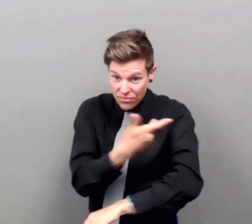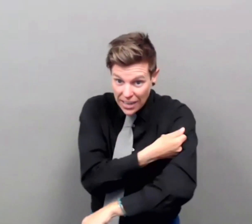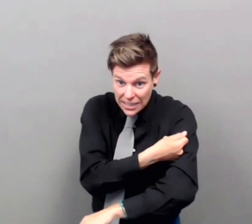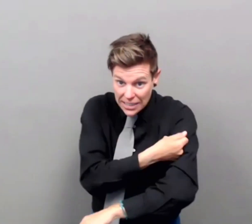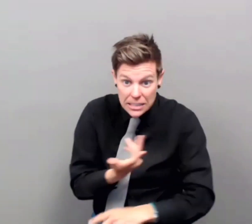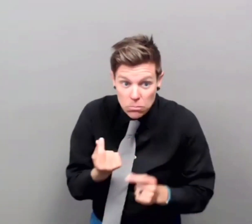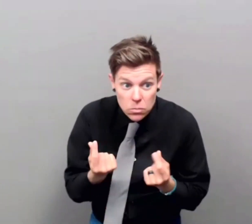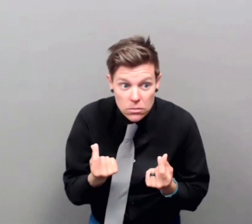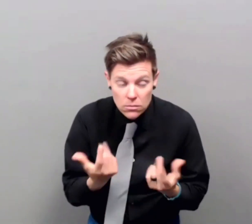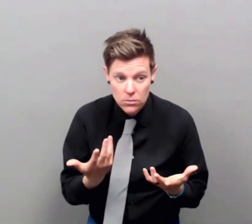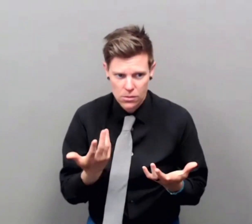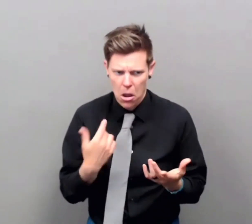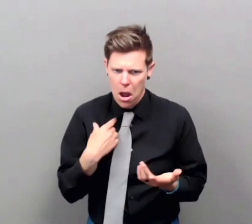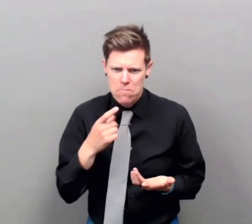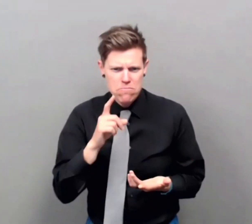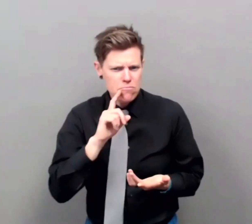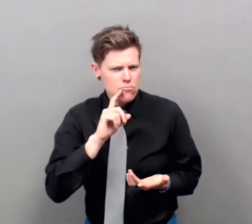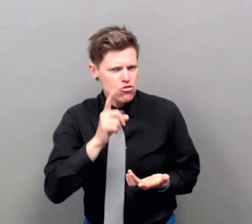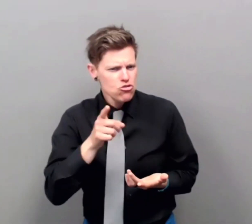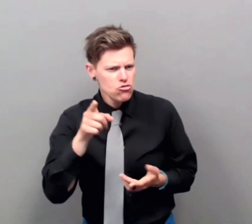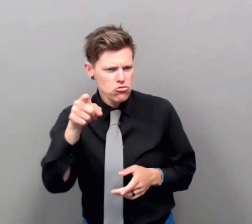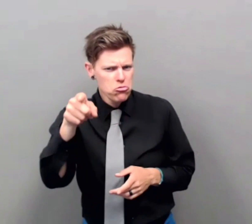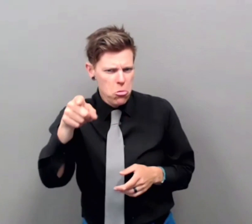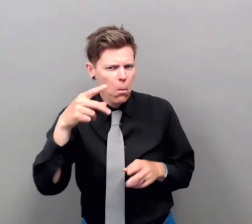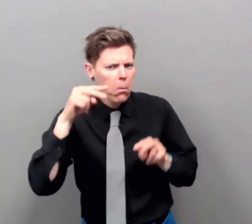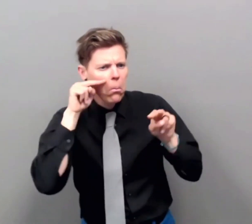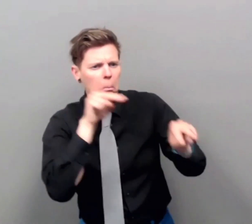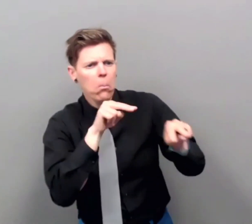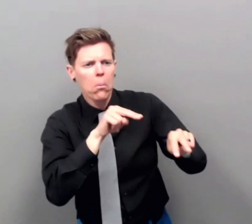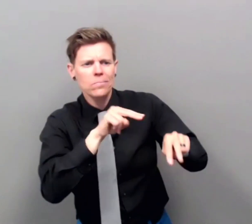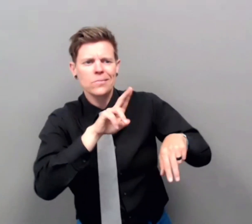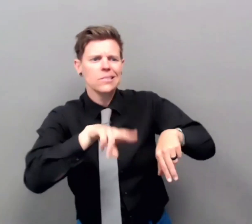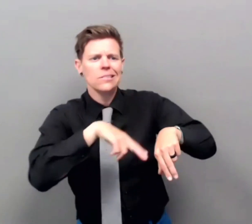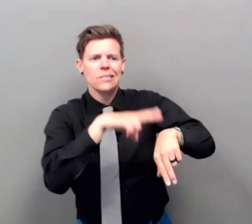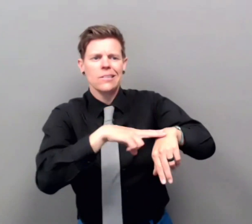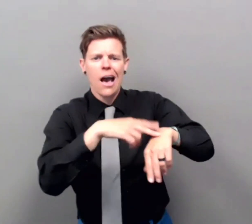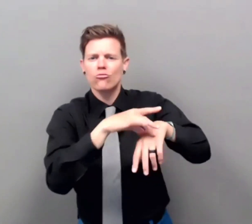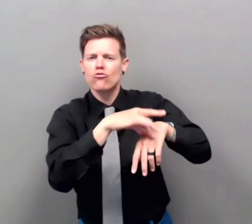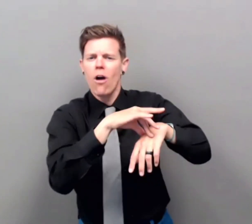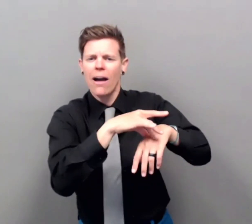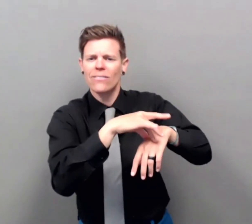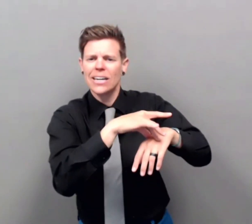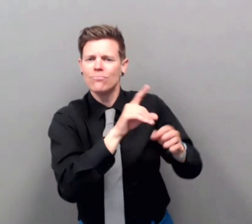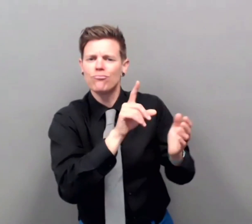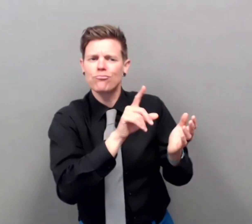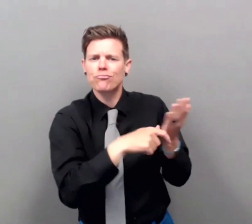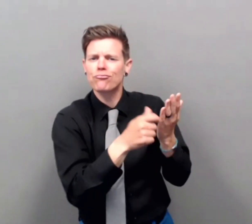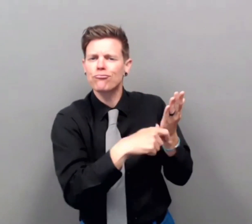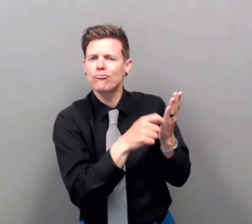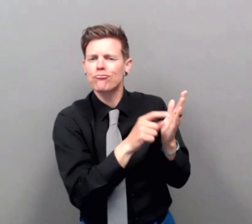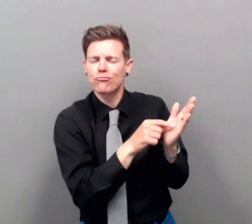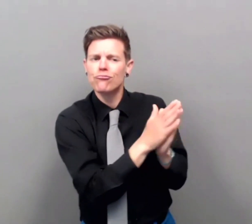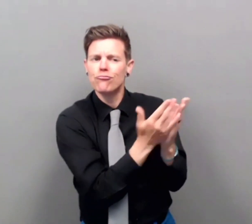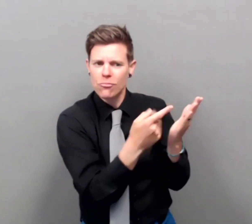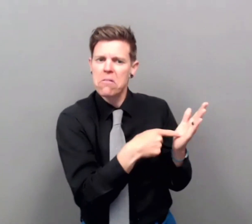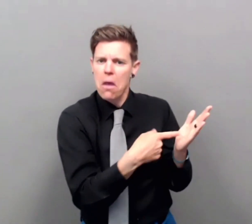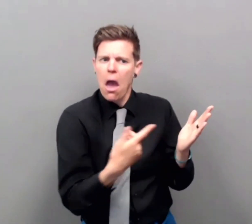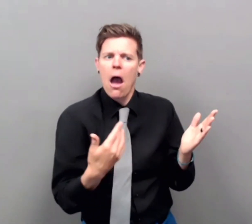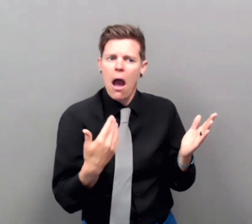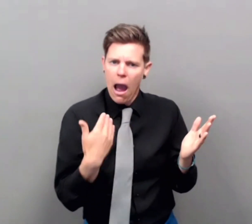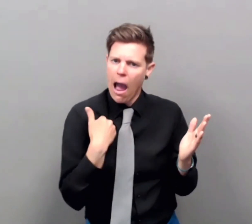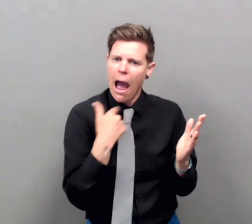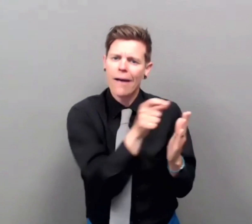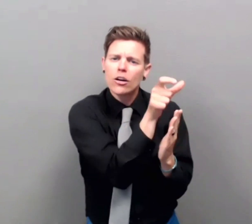just did a story about the deleterious impact of COVID-19 in such facilities, specifically focusing on